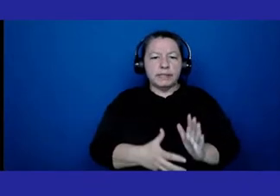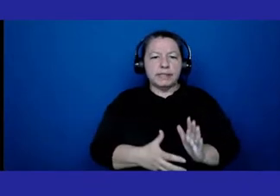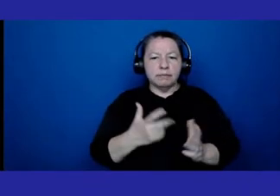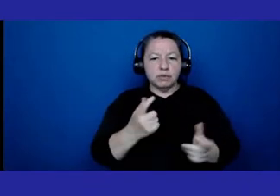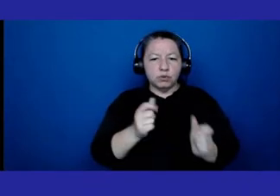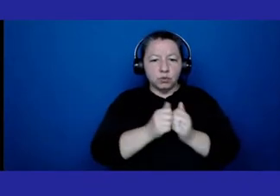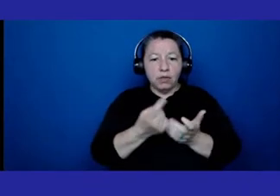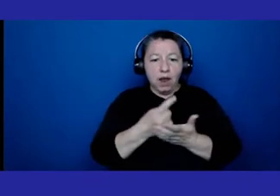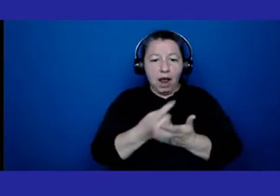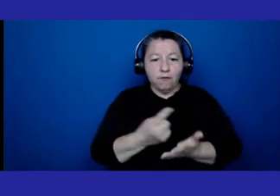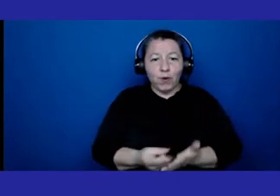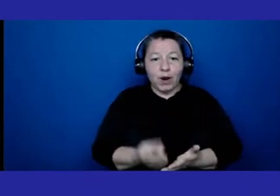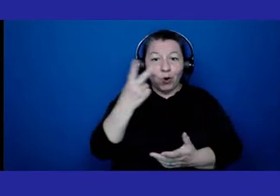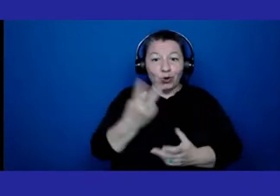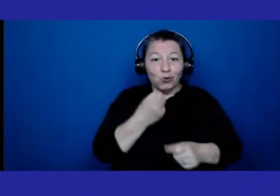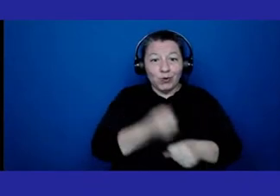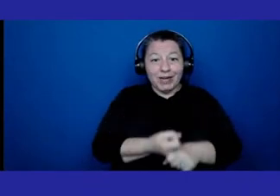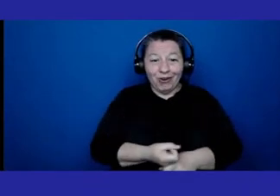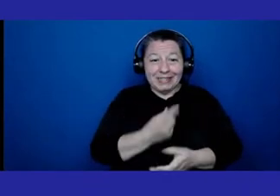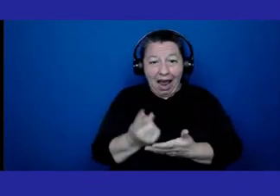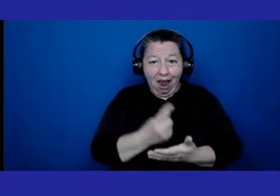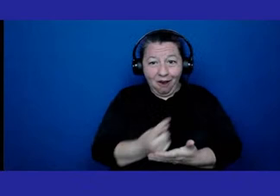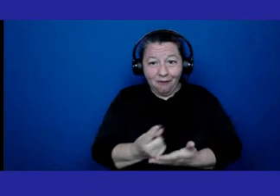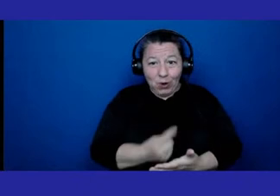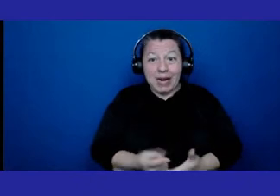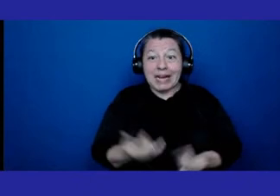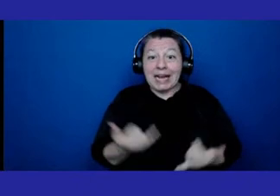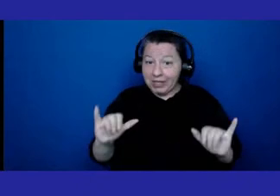2 years, every week, and we're still doing it.